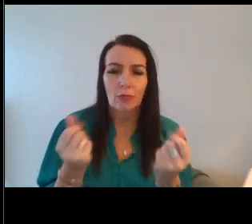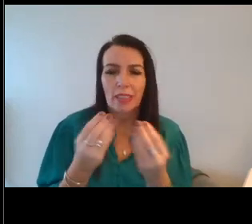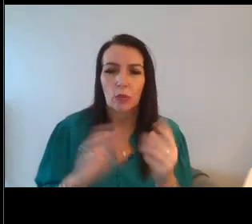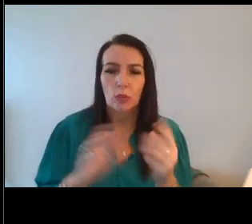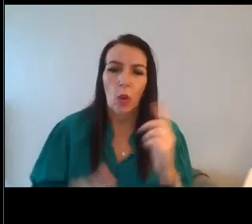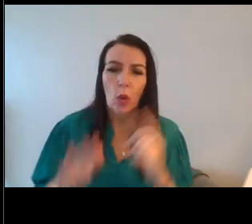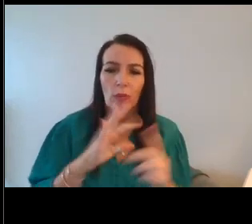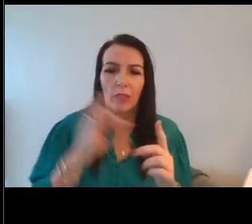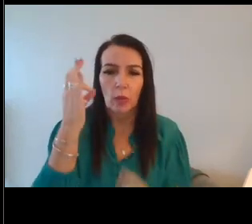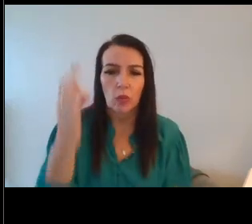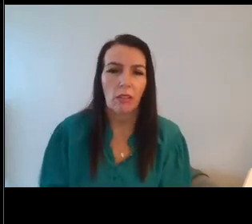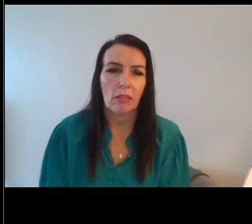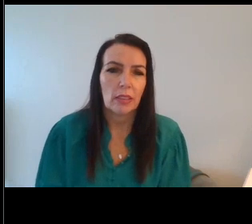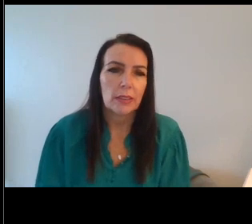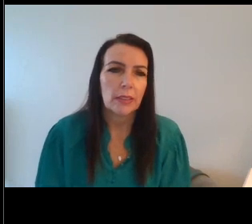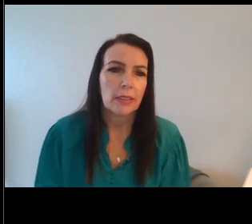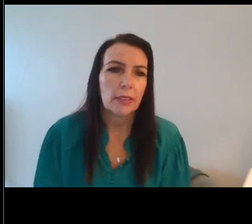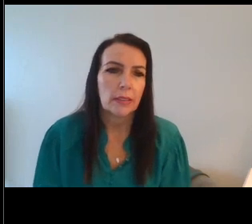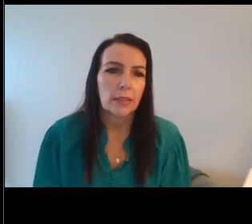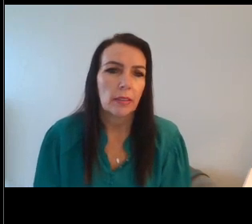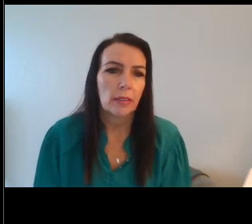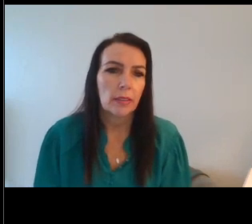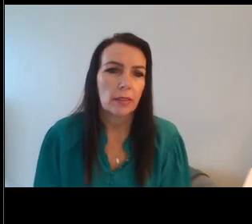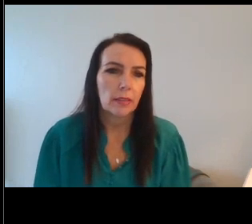council. Next slide, please.